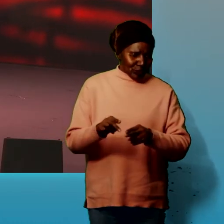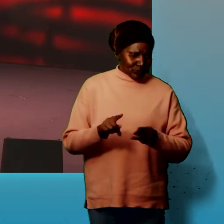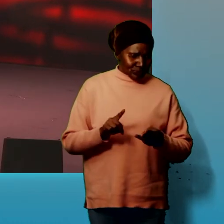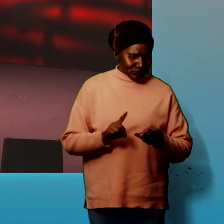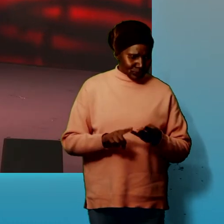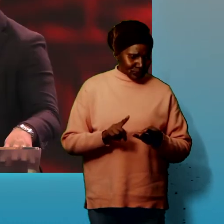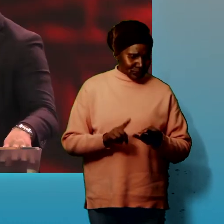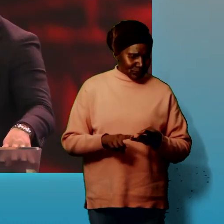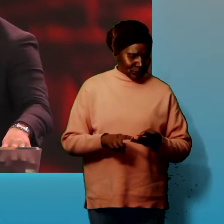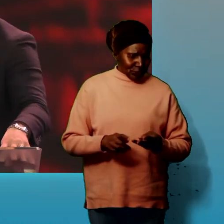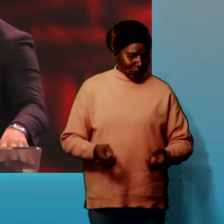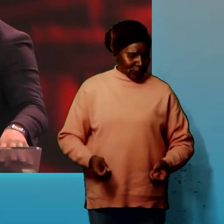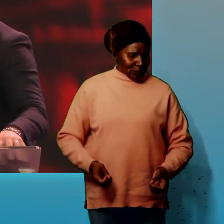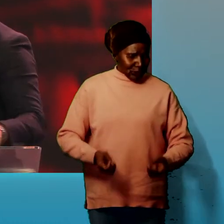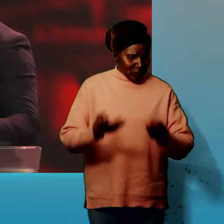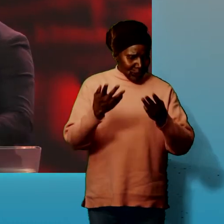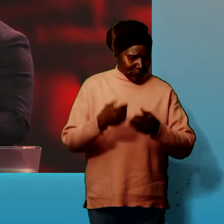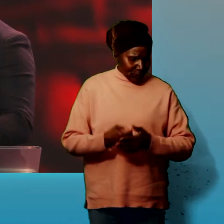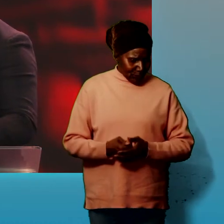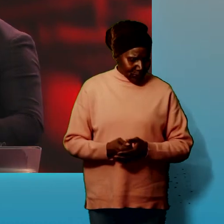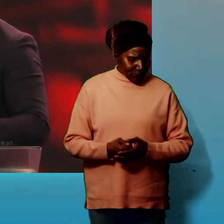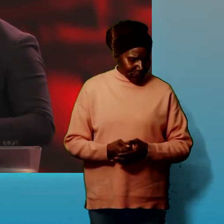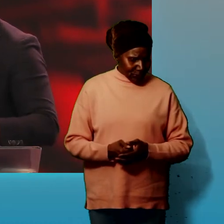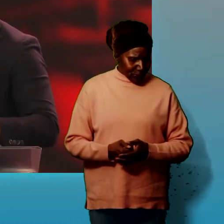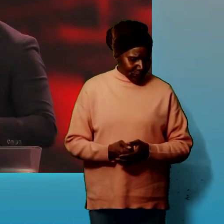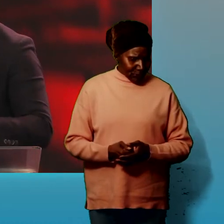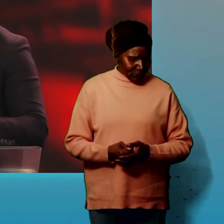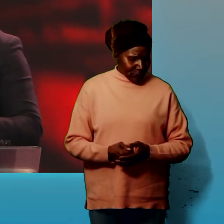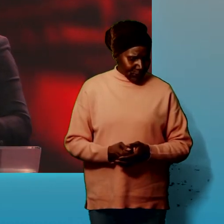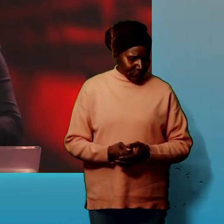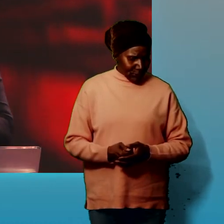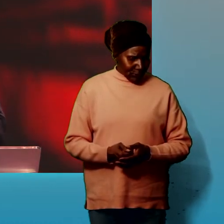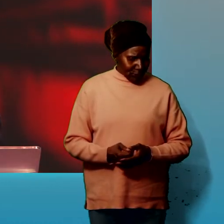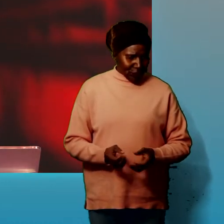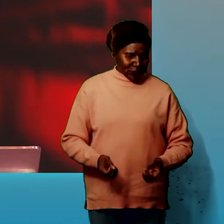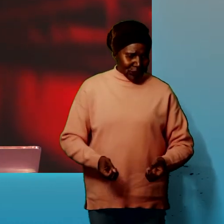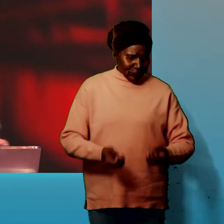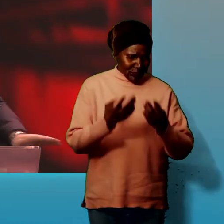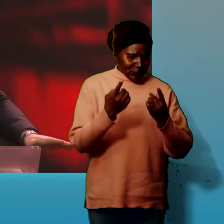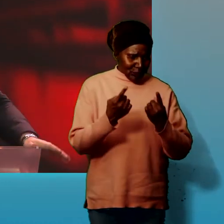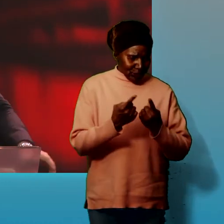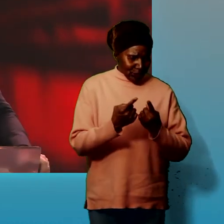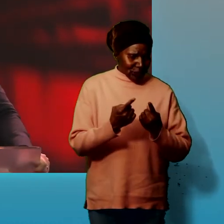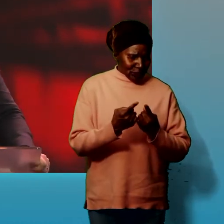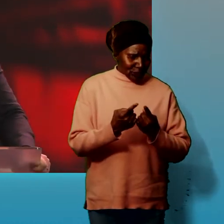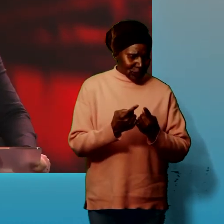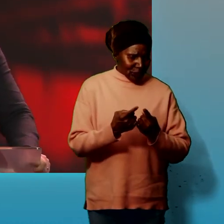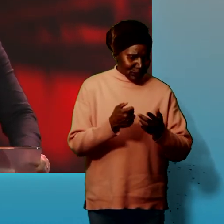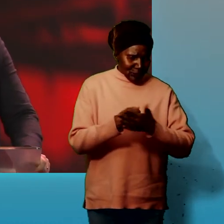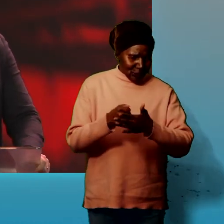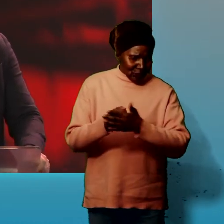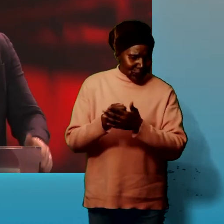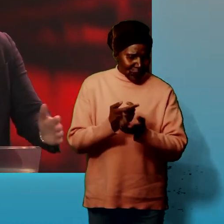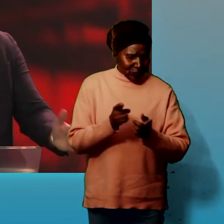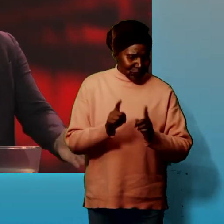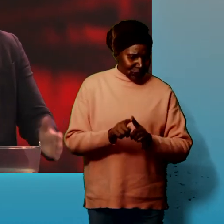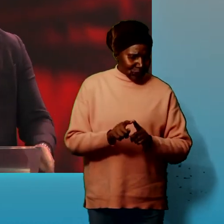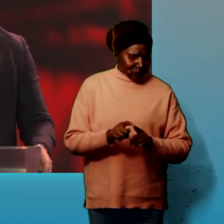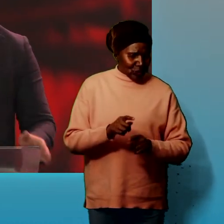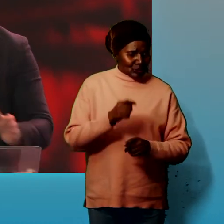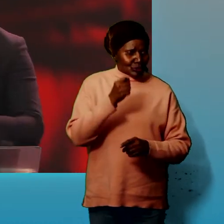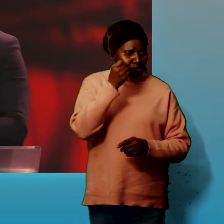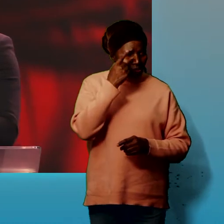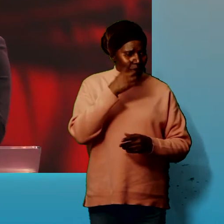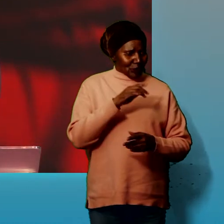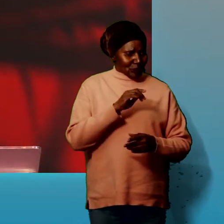abandonment. But to abandon something, it needs to be yours. And you need to lay it down. And after you've